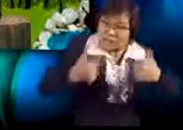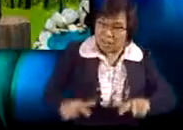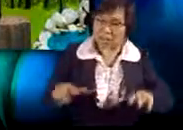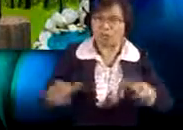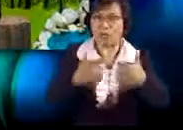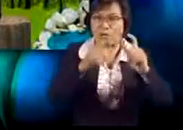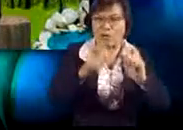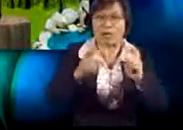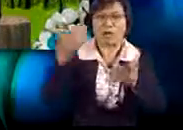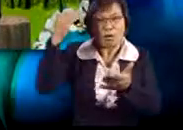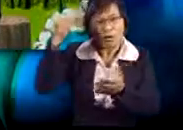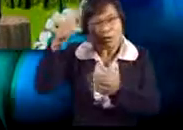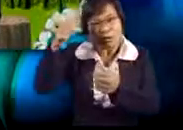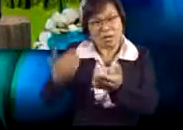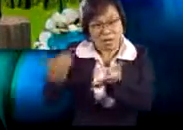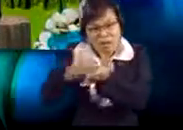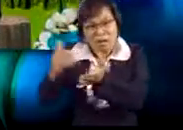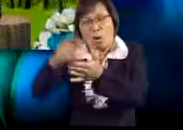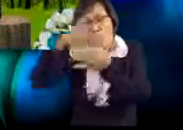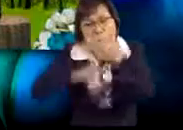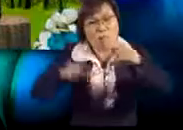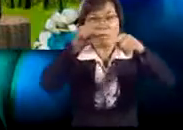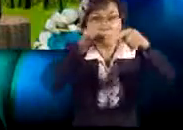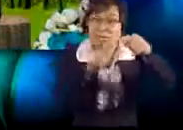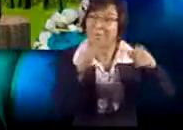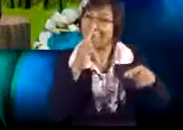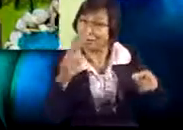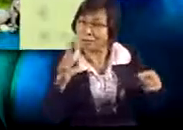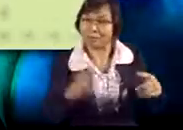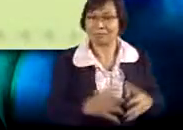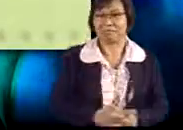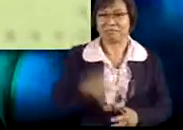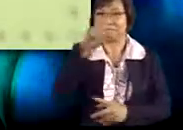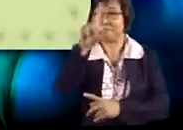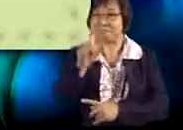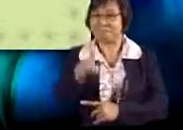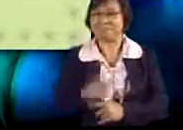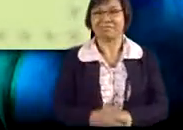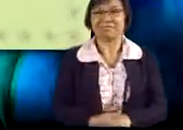let's do a quick revision on what fractions are. Yes.